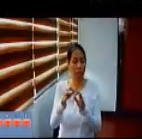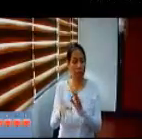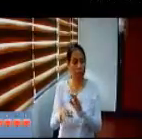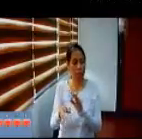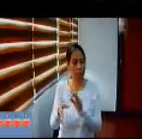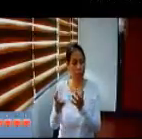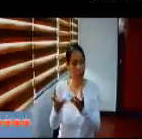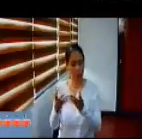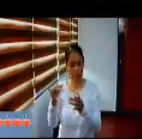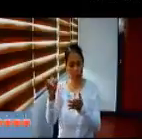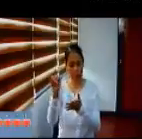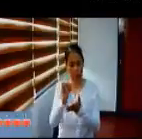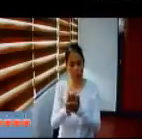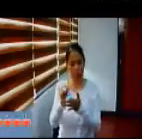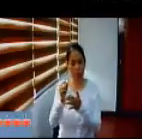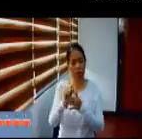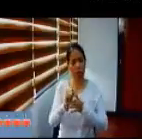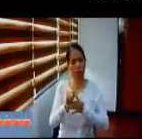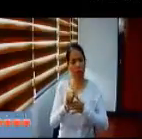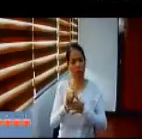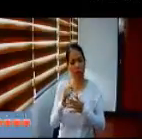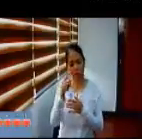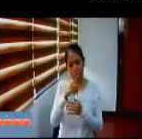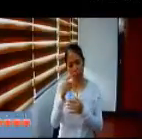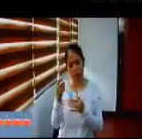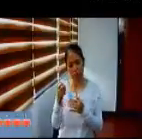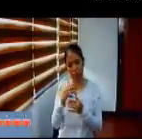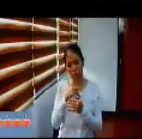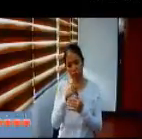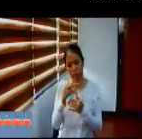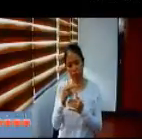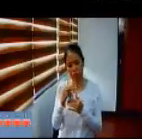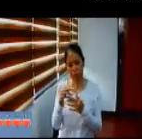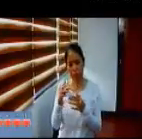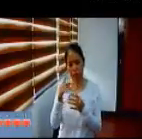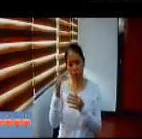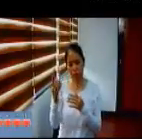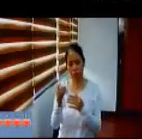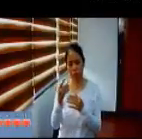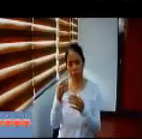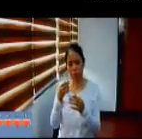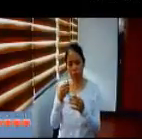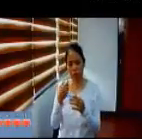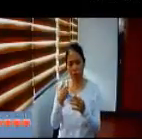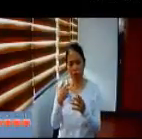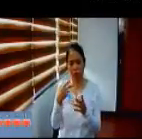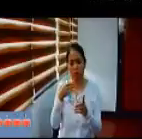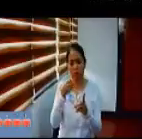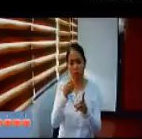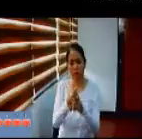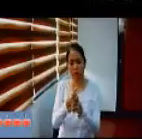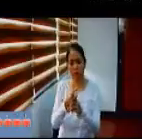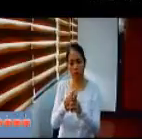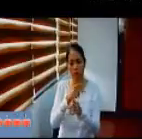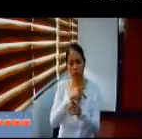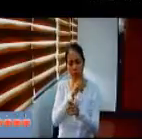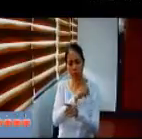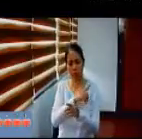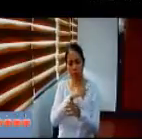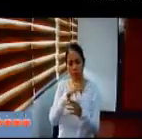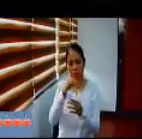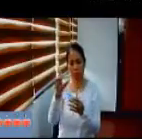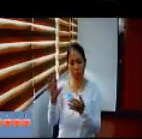definitely this will have not just a big impact on their own personal income and livelihoods, but on sectoral